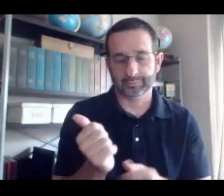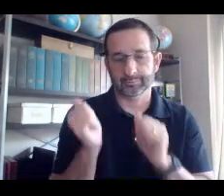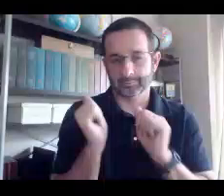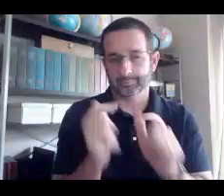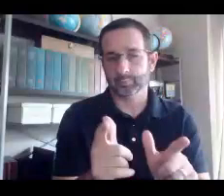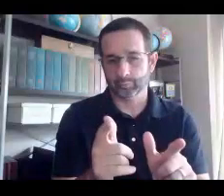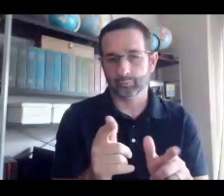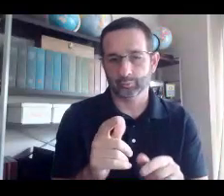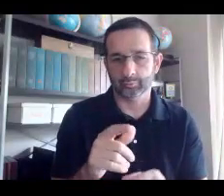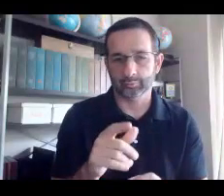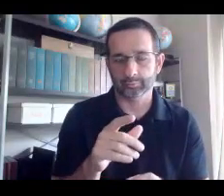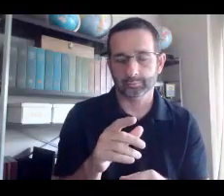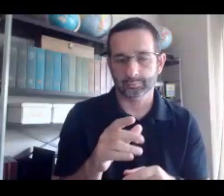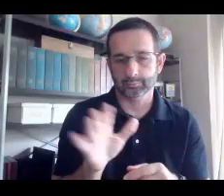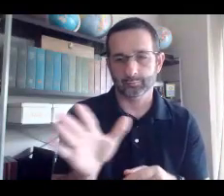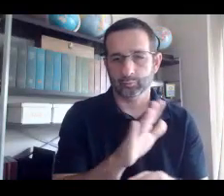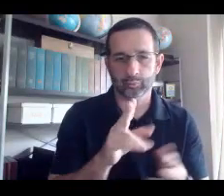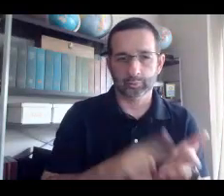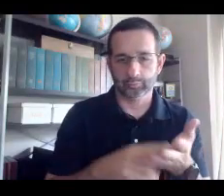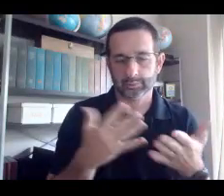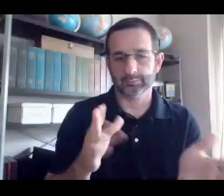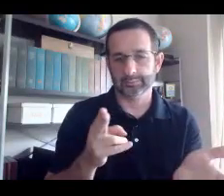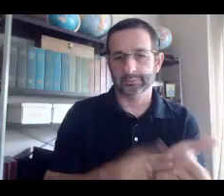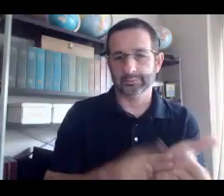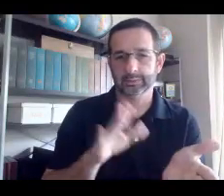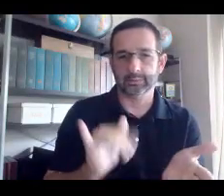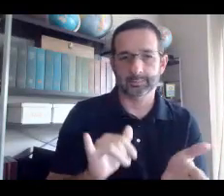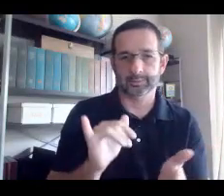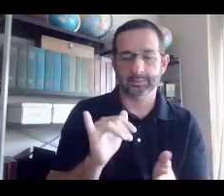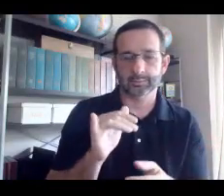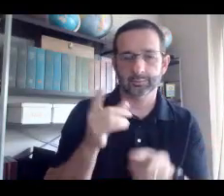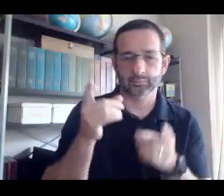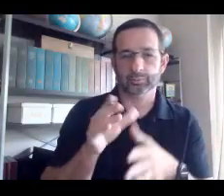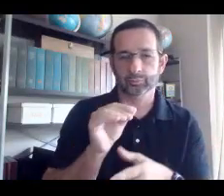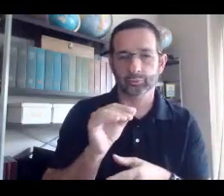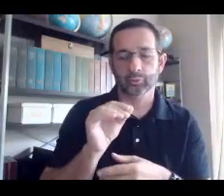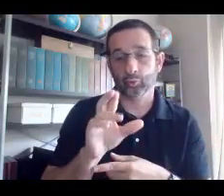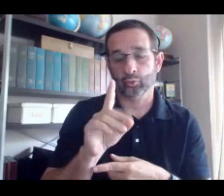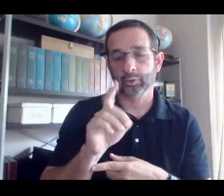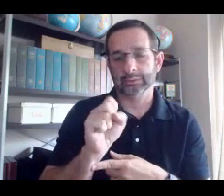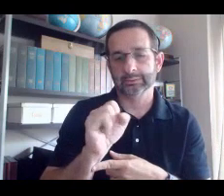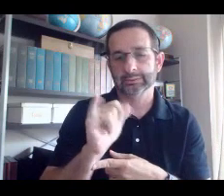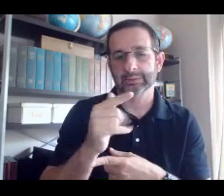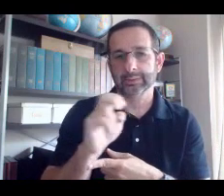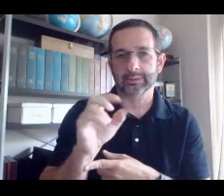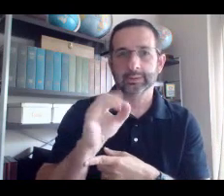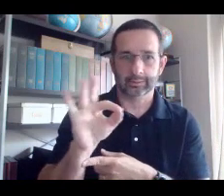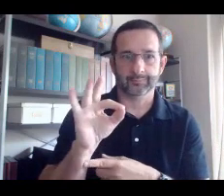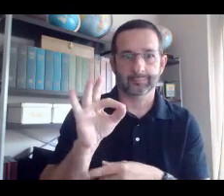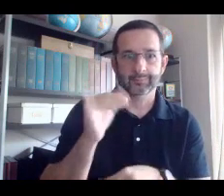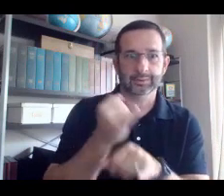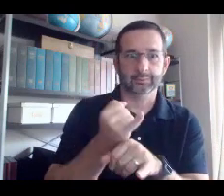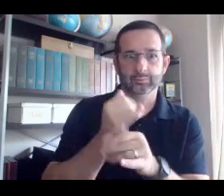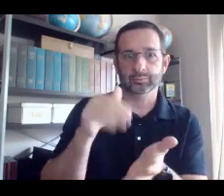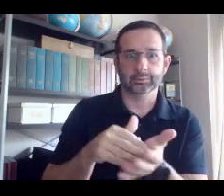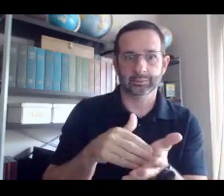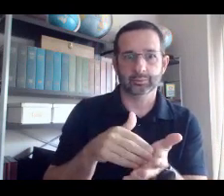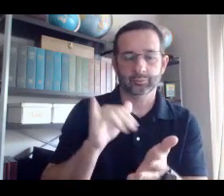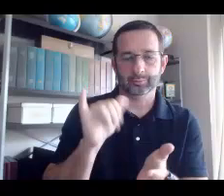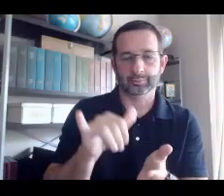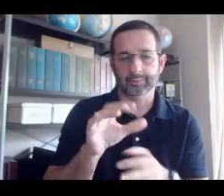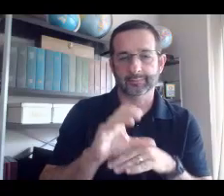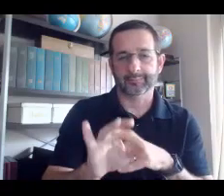Okay, now as of September 15th, all contracts have already been signed by the director